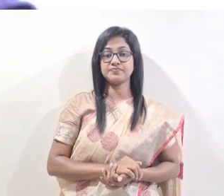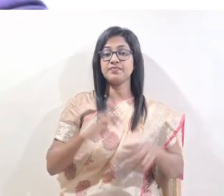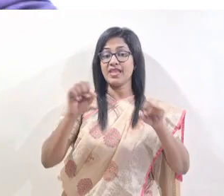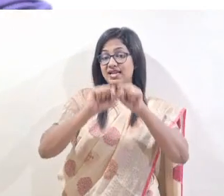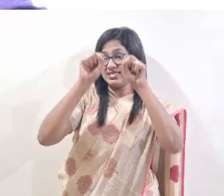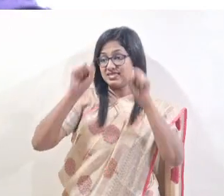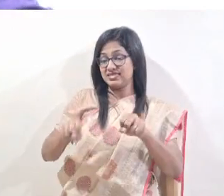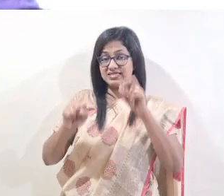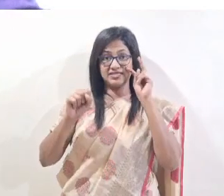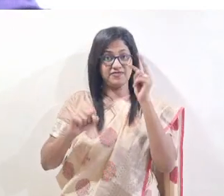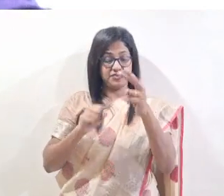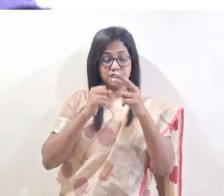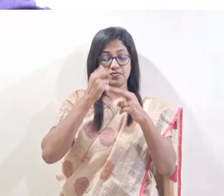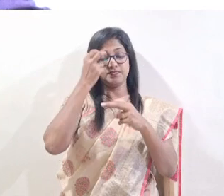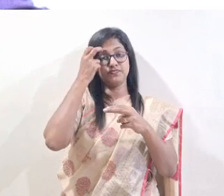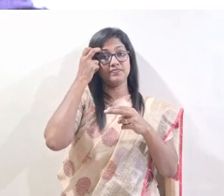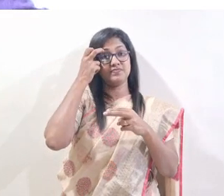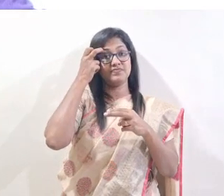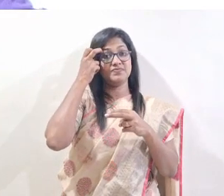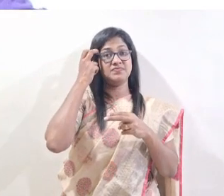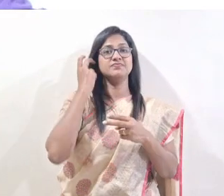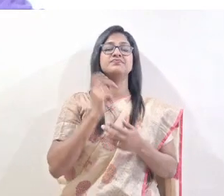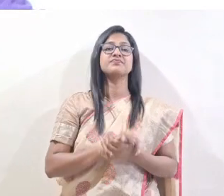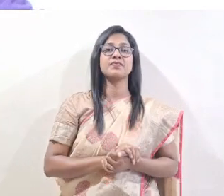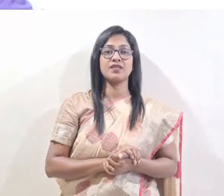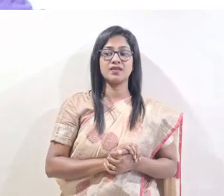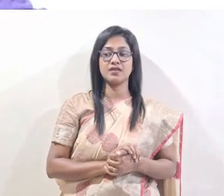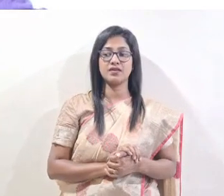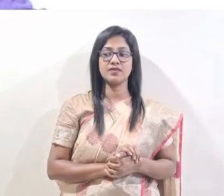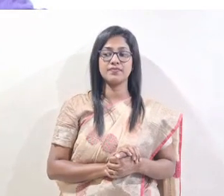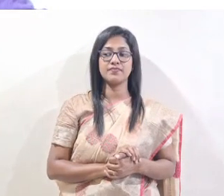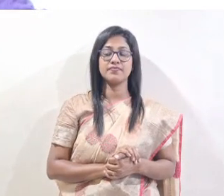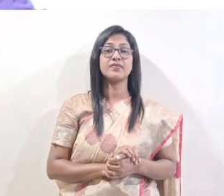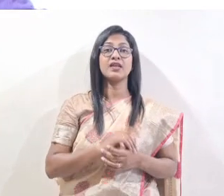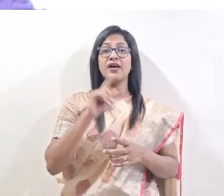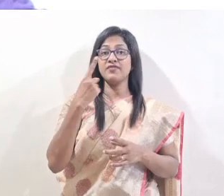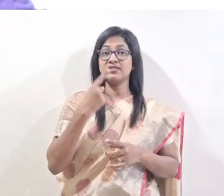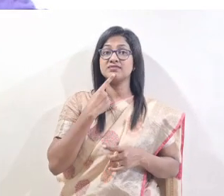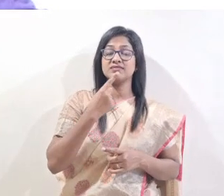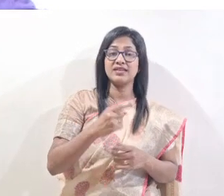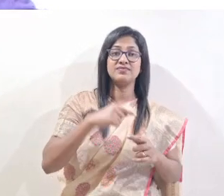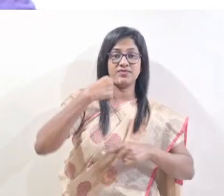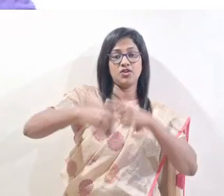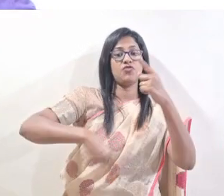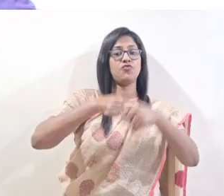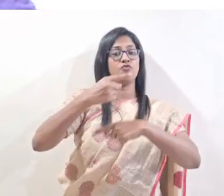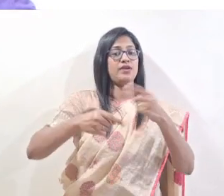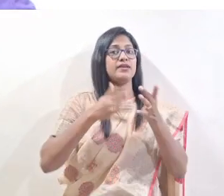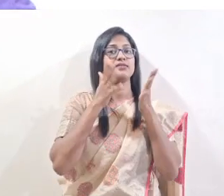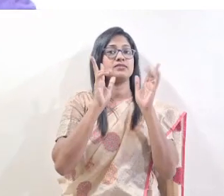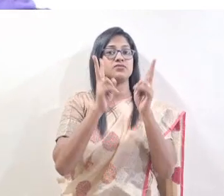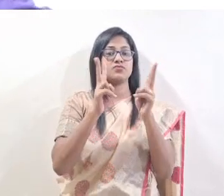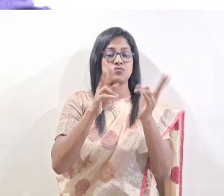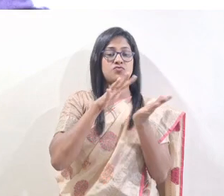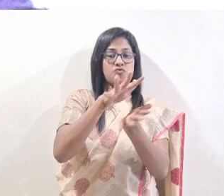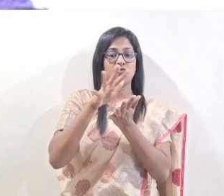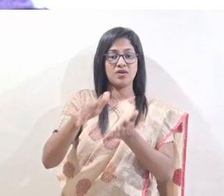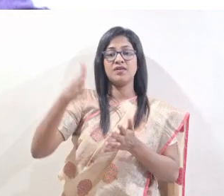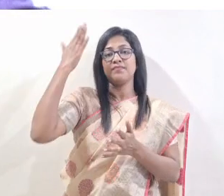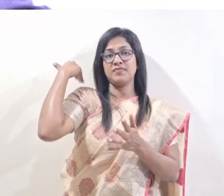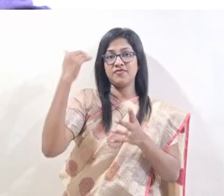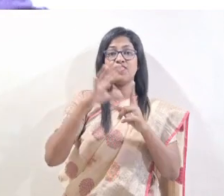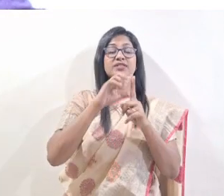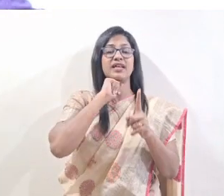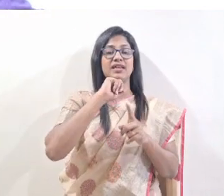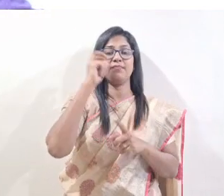On the systems side, I will first take up rolling stock, as I used to be Deputy CEO